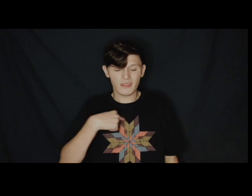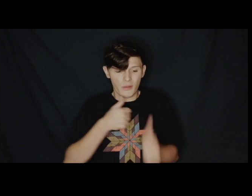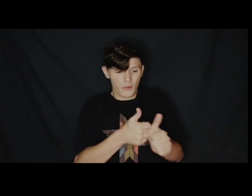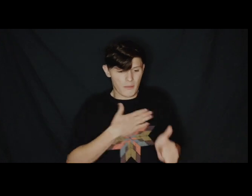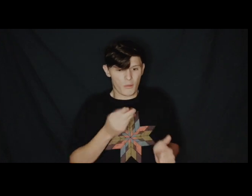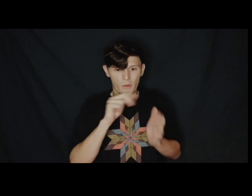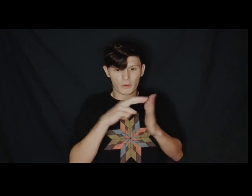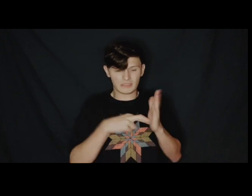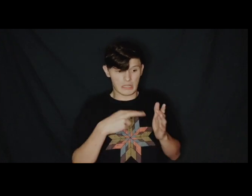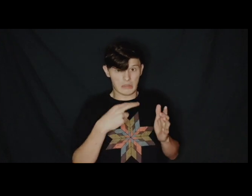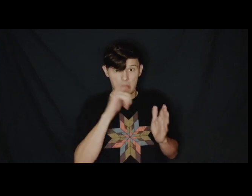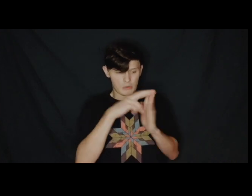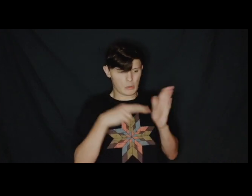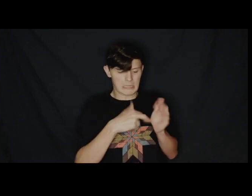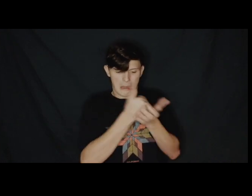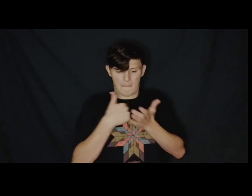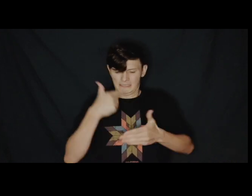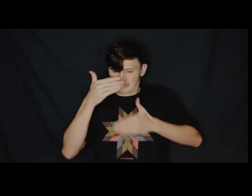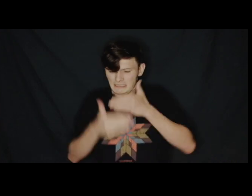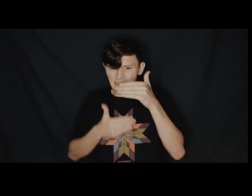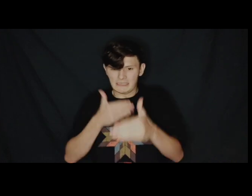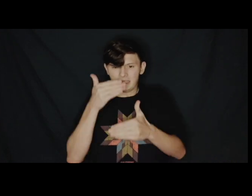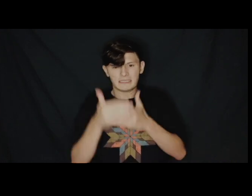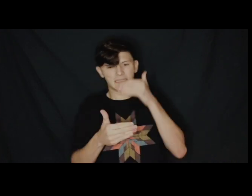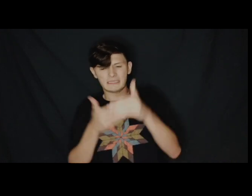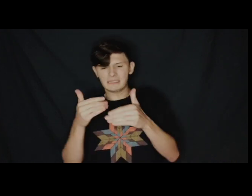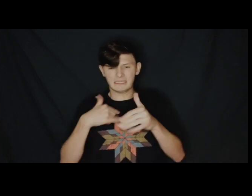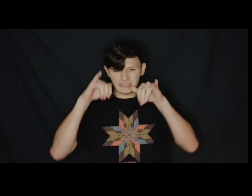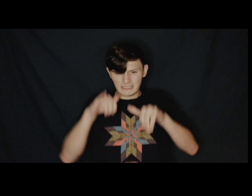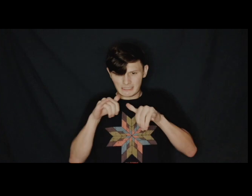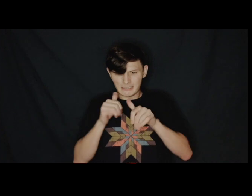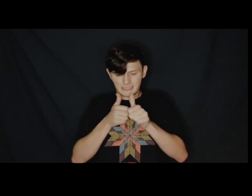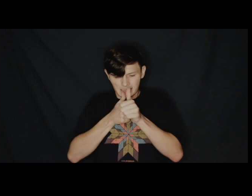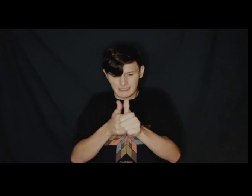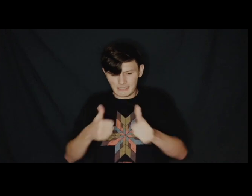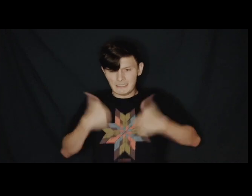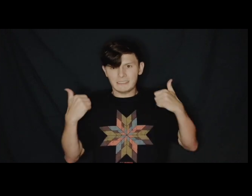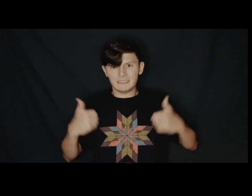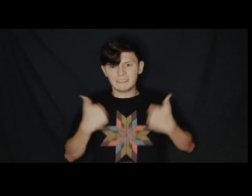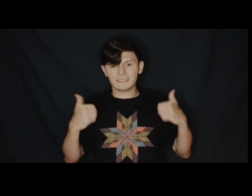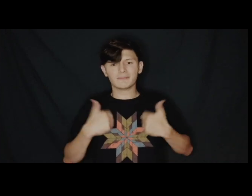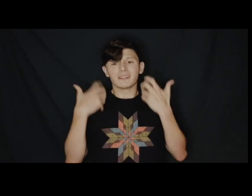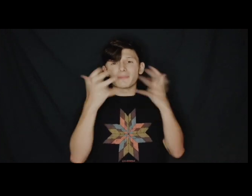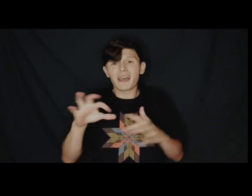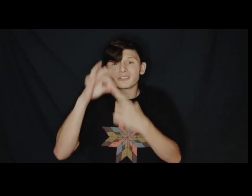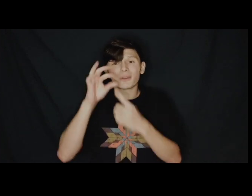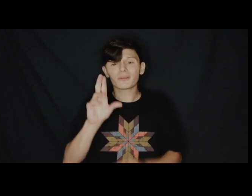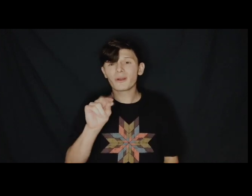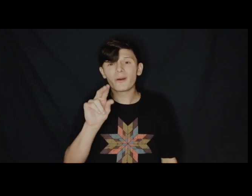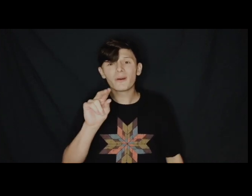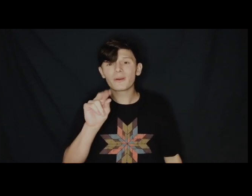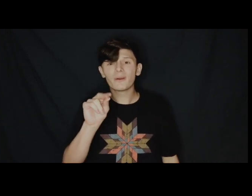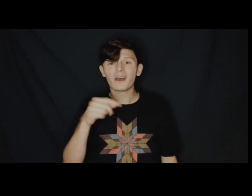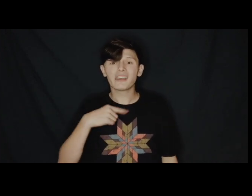I follow my own rules, and I use them as my tools to stay alive. I don't wanna be